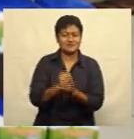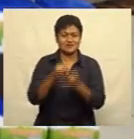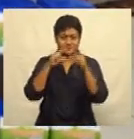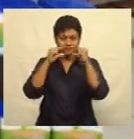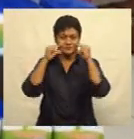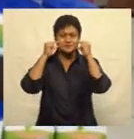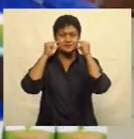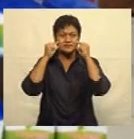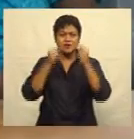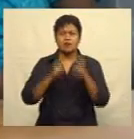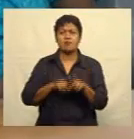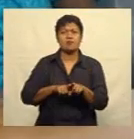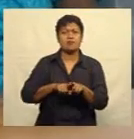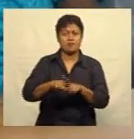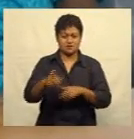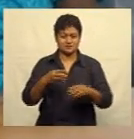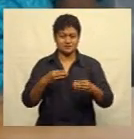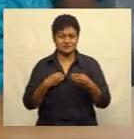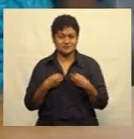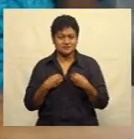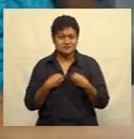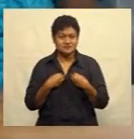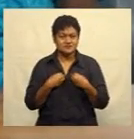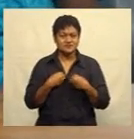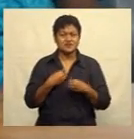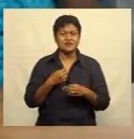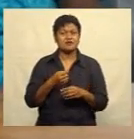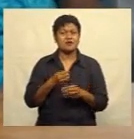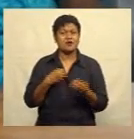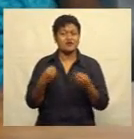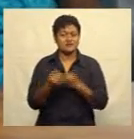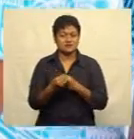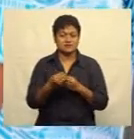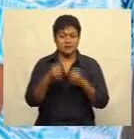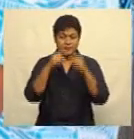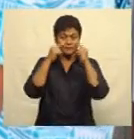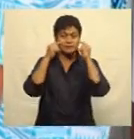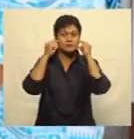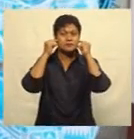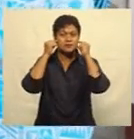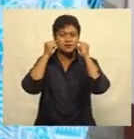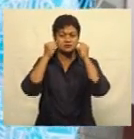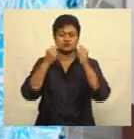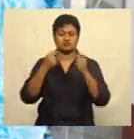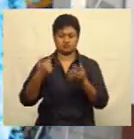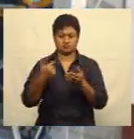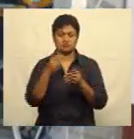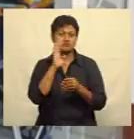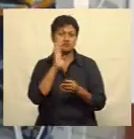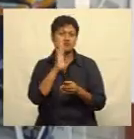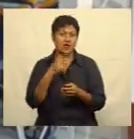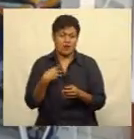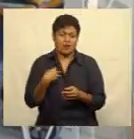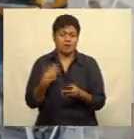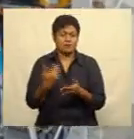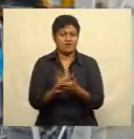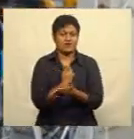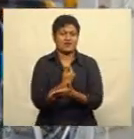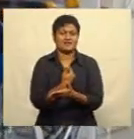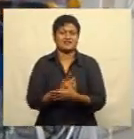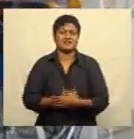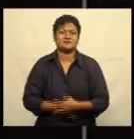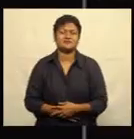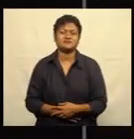retail outlets, businesses and government offices, these masks are a conditions of entry. Apenisa Wangarendovu,